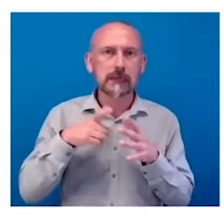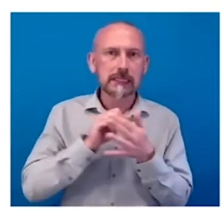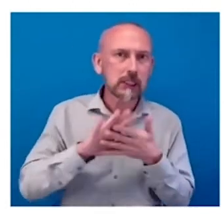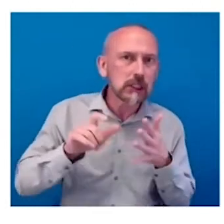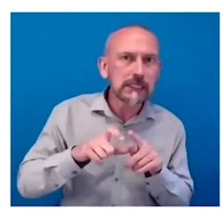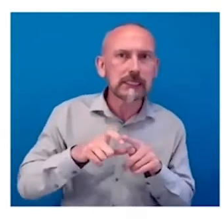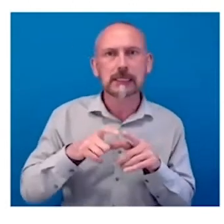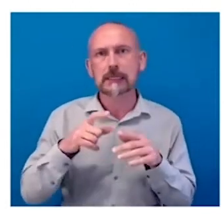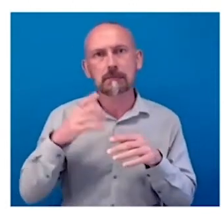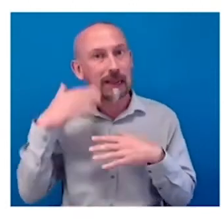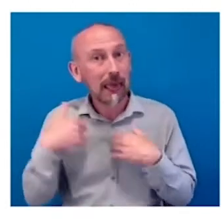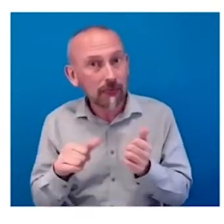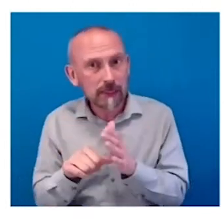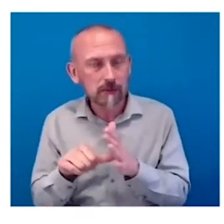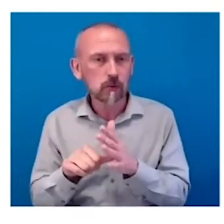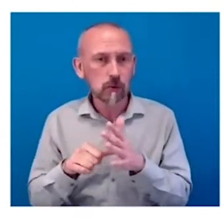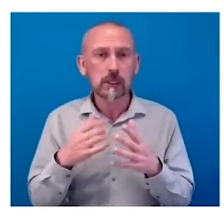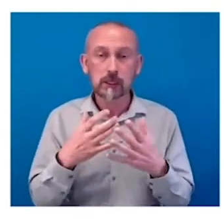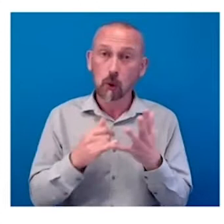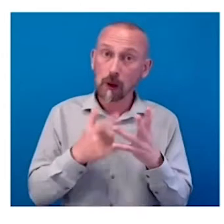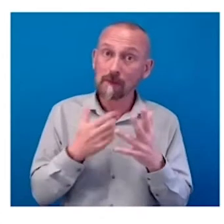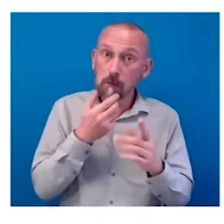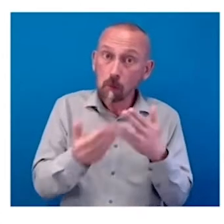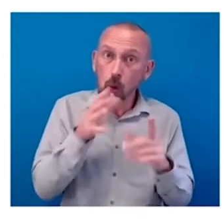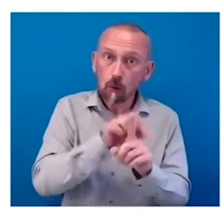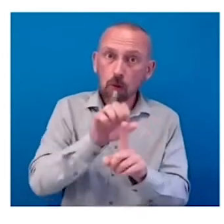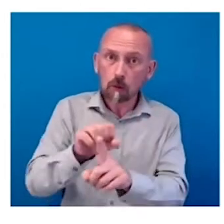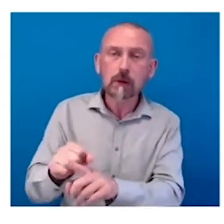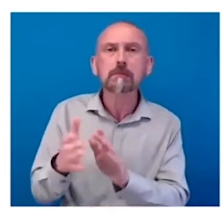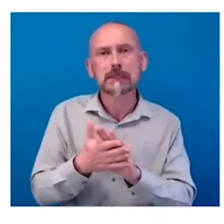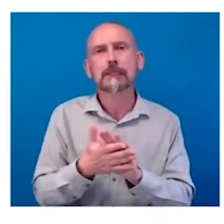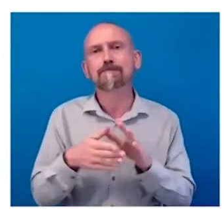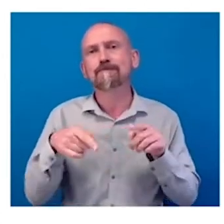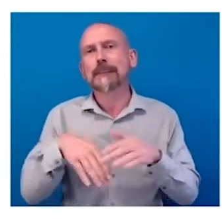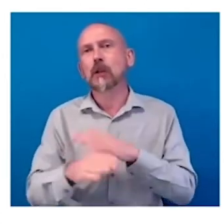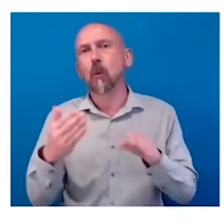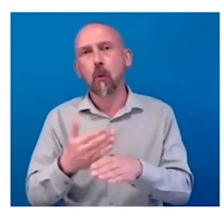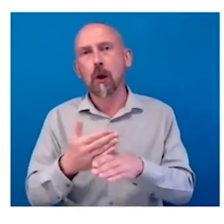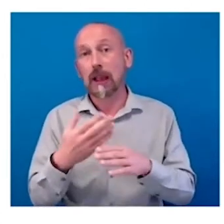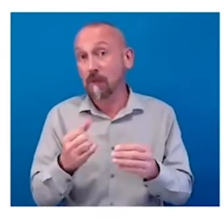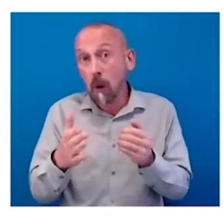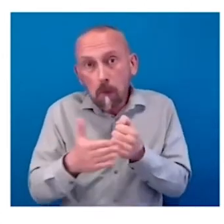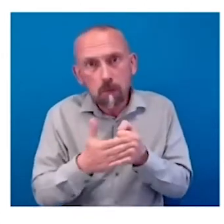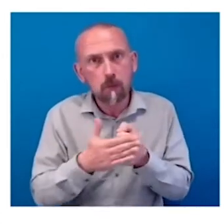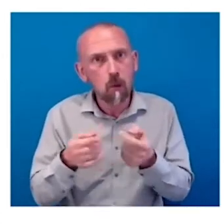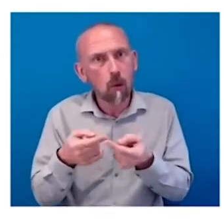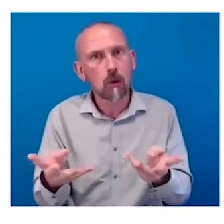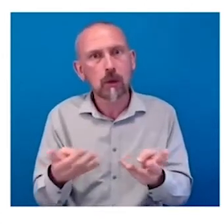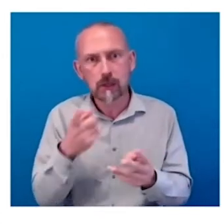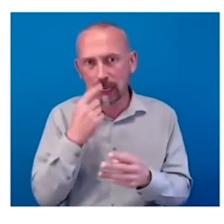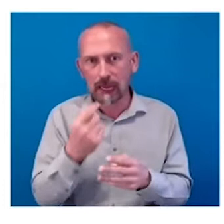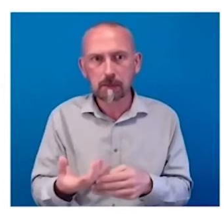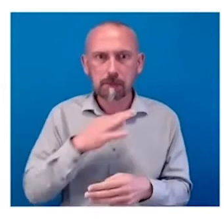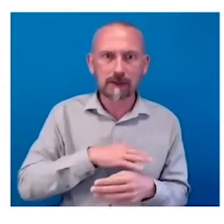and higher rates of diagnosis, we're also going to have more people in the workplace who would benefit from adjustment or who would be seeking